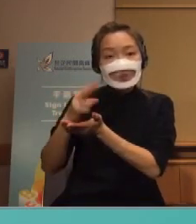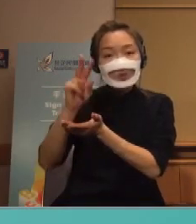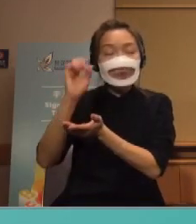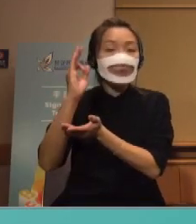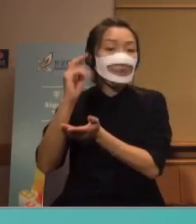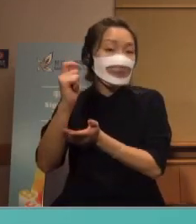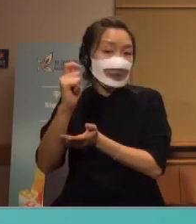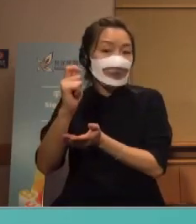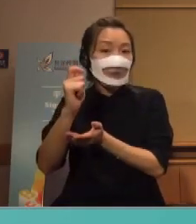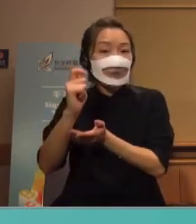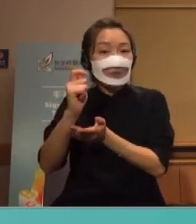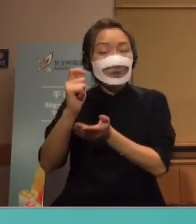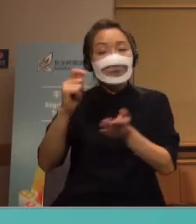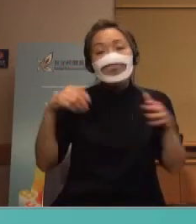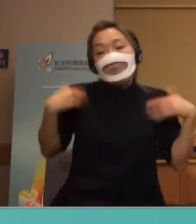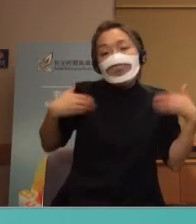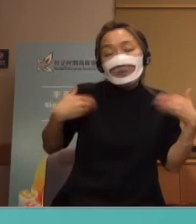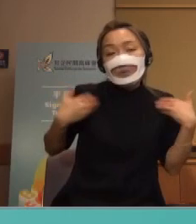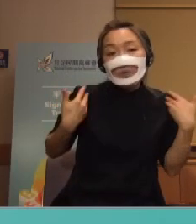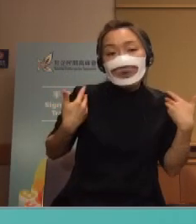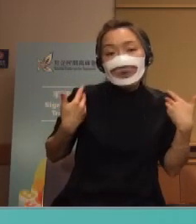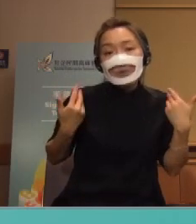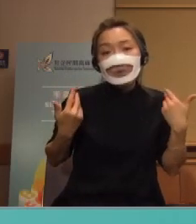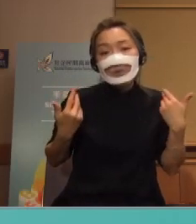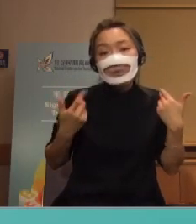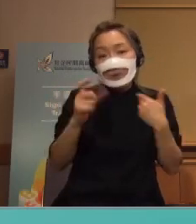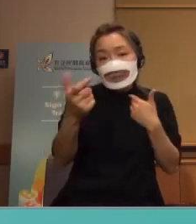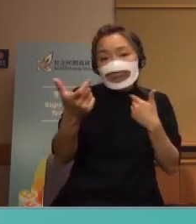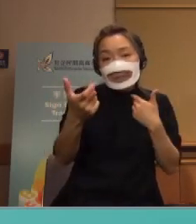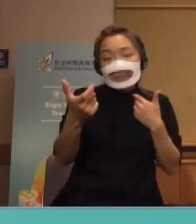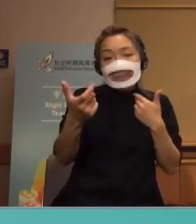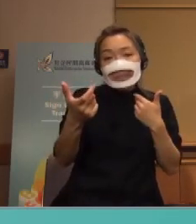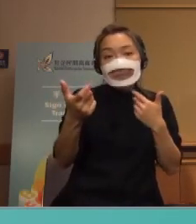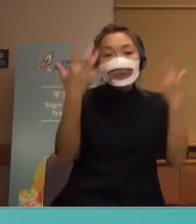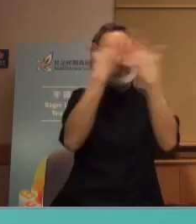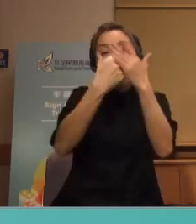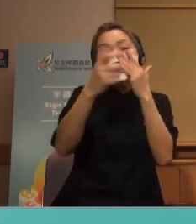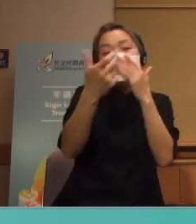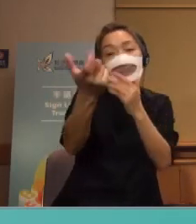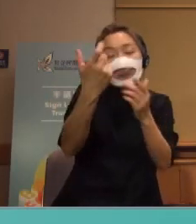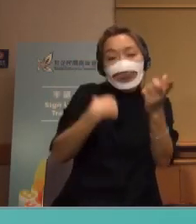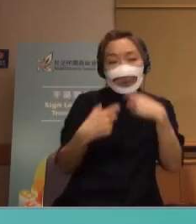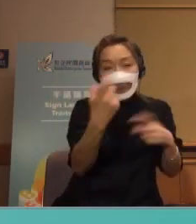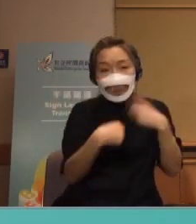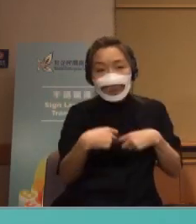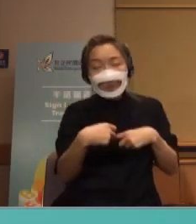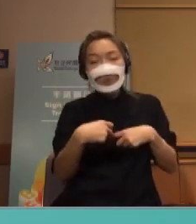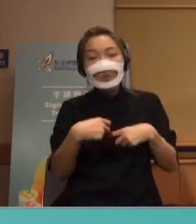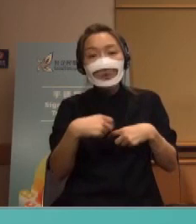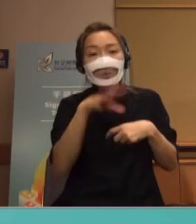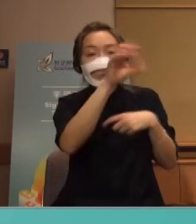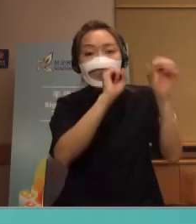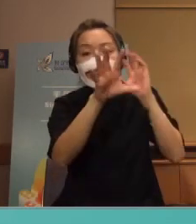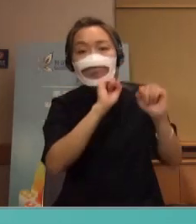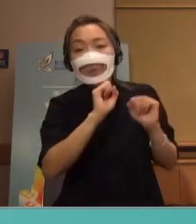wallet, get the access, get into the actual experience. So there's always like, but people doesn't really care because like there's two